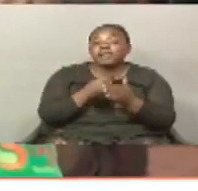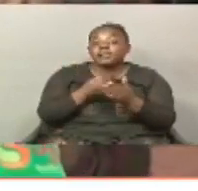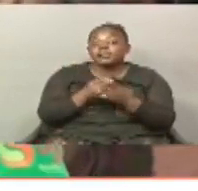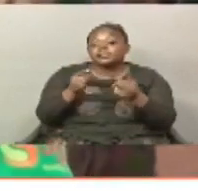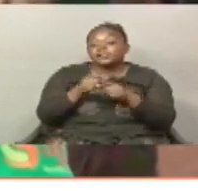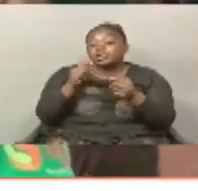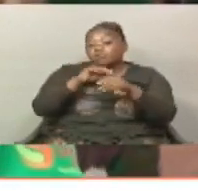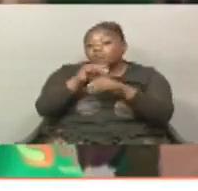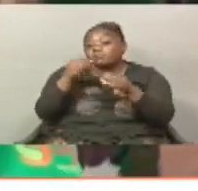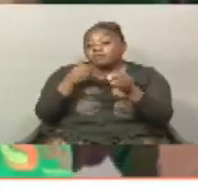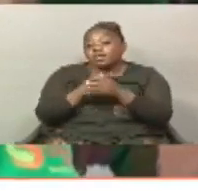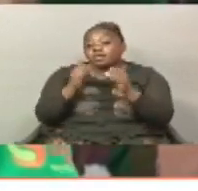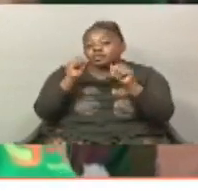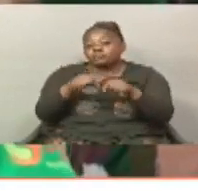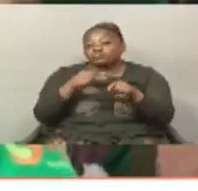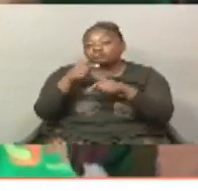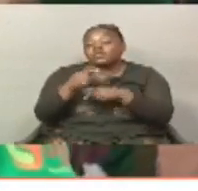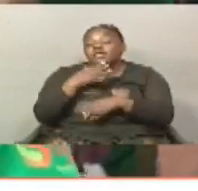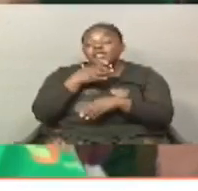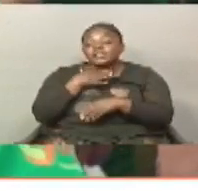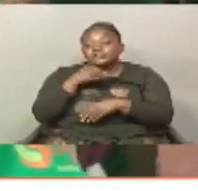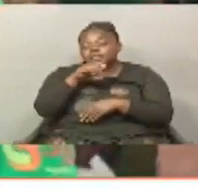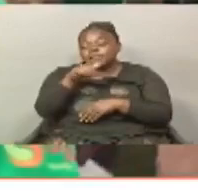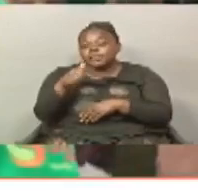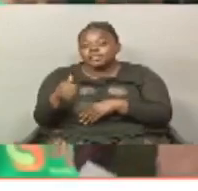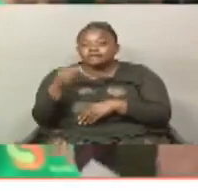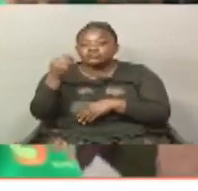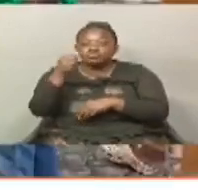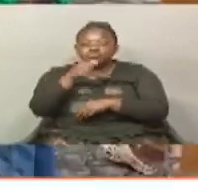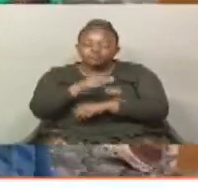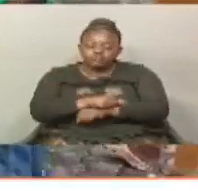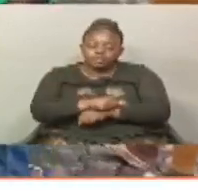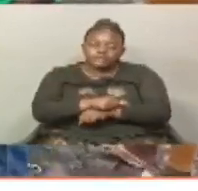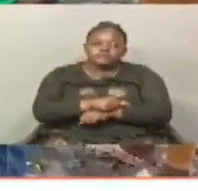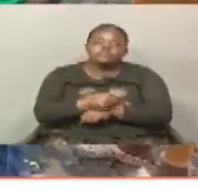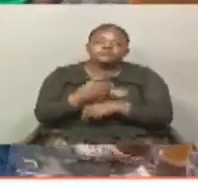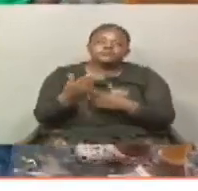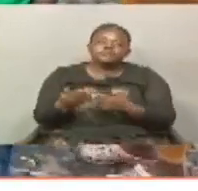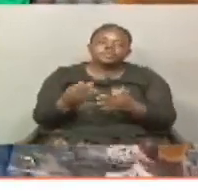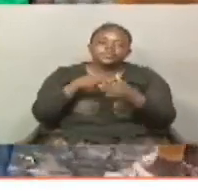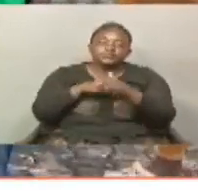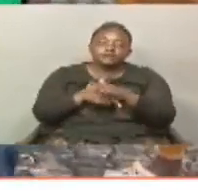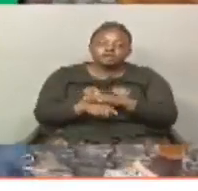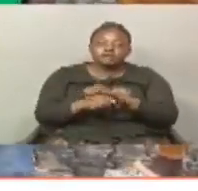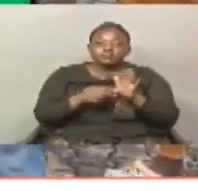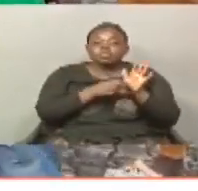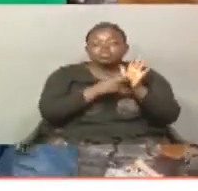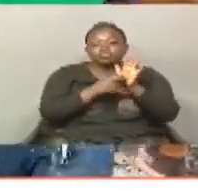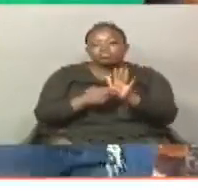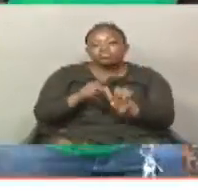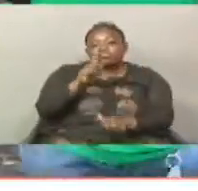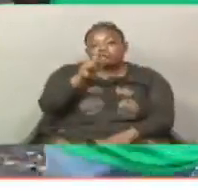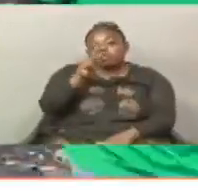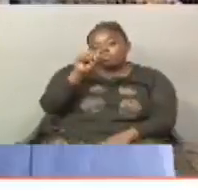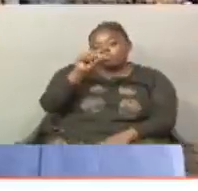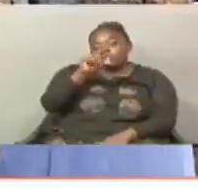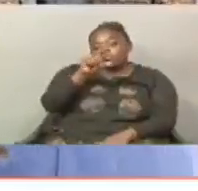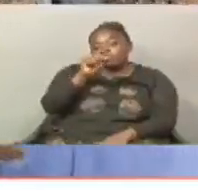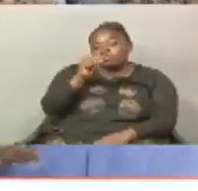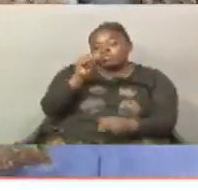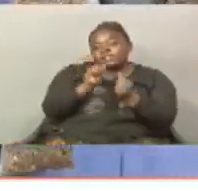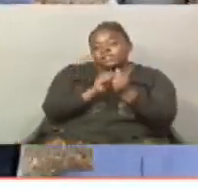nga okuba nga tukwasaganya ebyetaago ebirala nga school fees. Okuyingira omwoleso ekkololo kwa mutwalo gumu